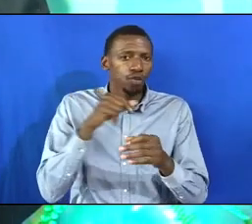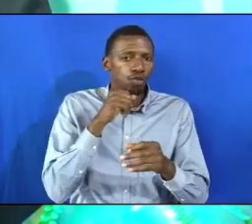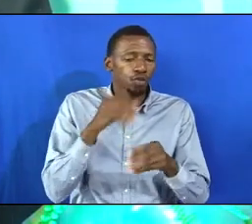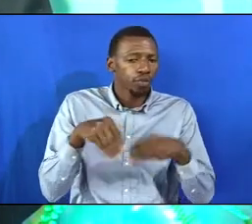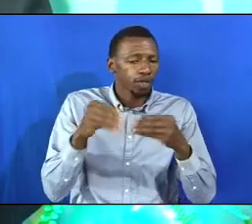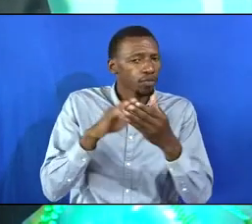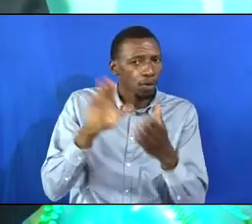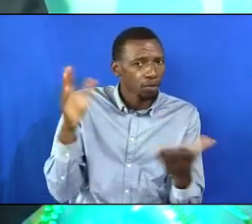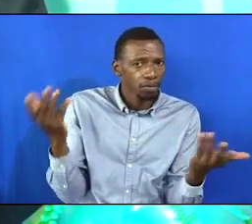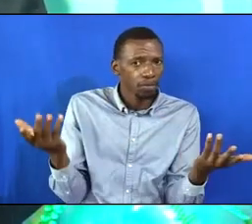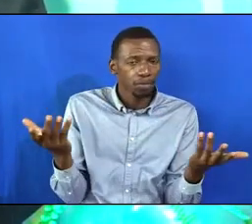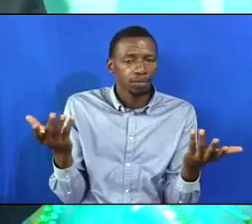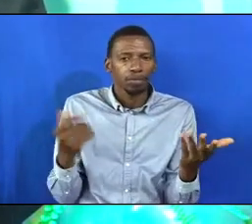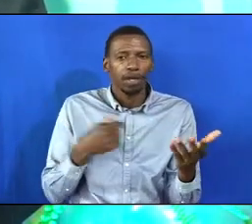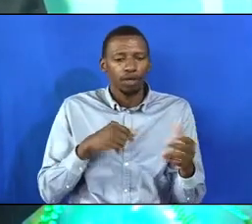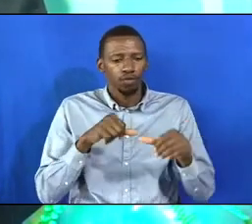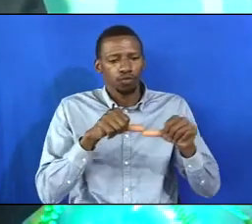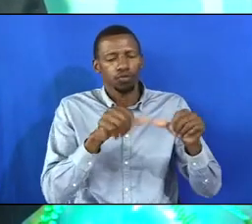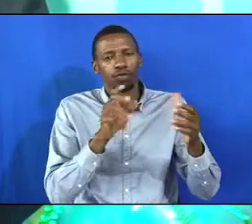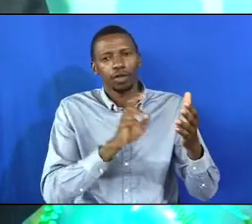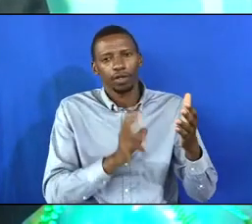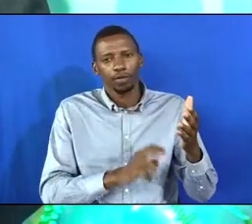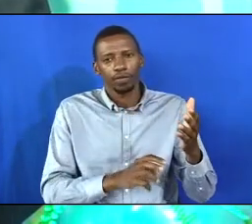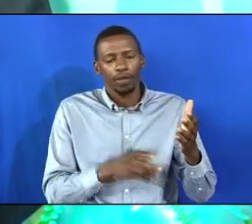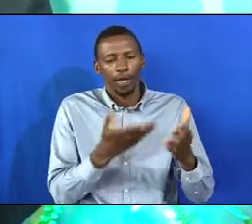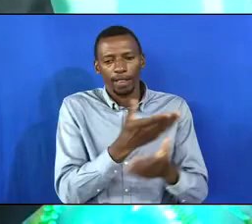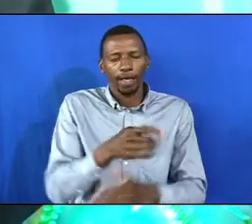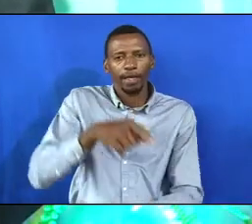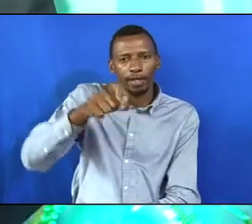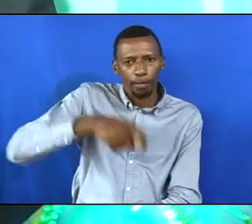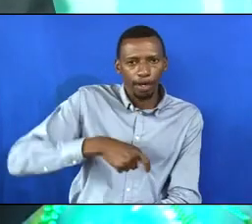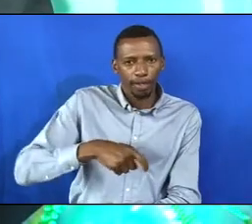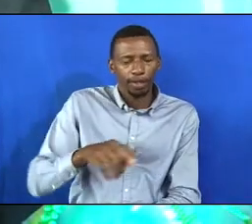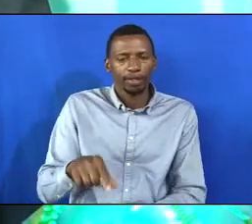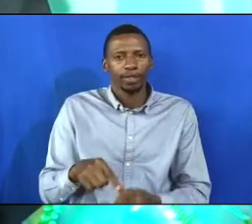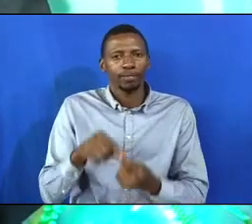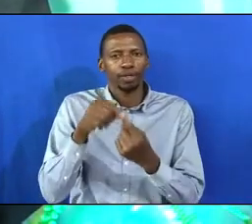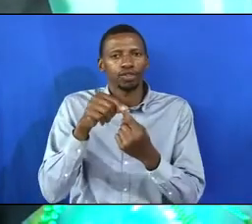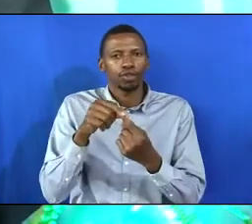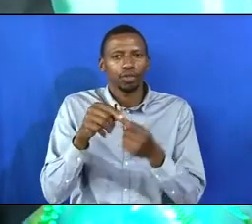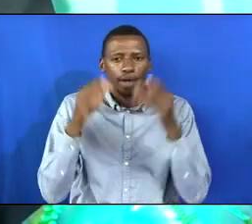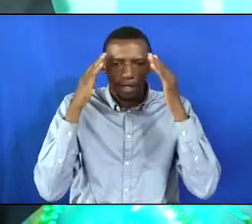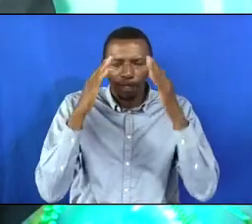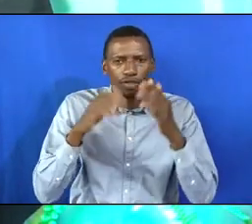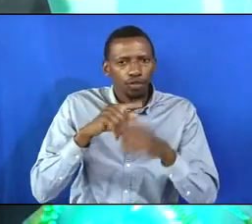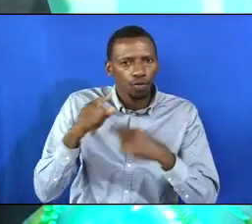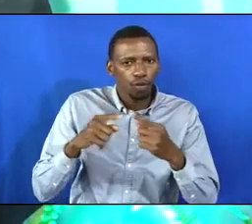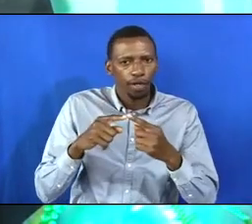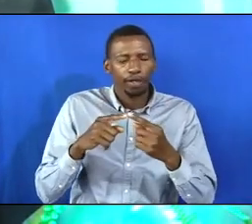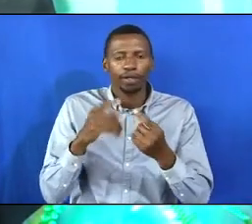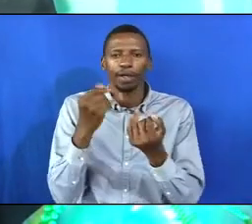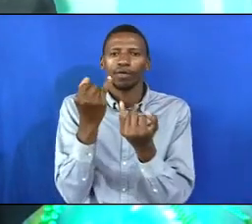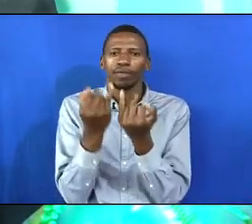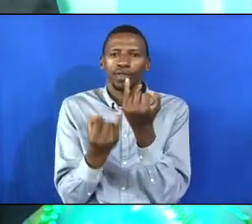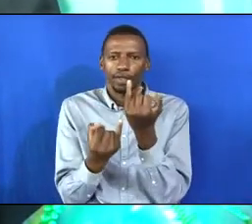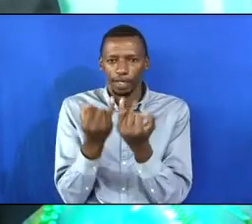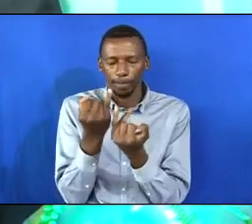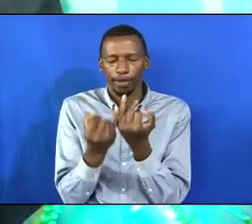reading. They demand his special attention. When can you shout that? On Sabbath.